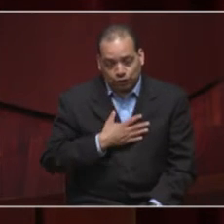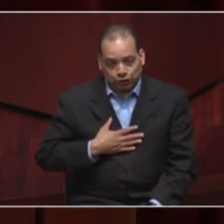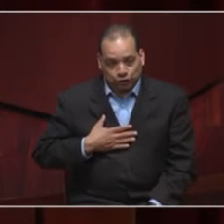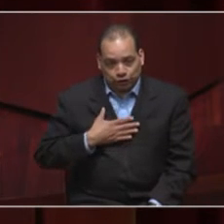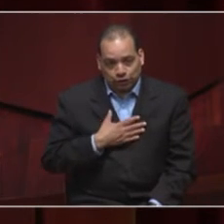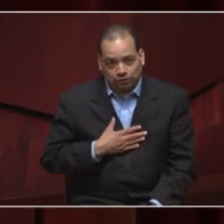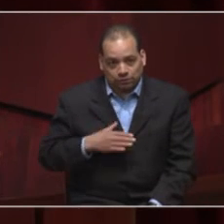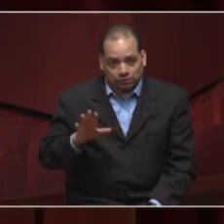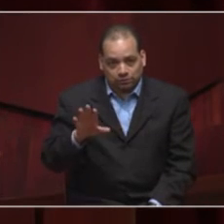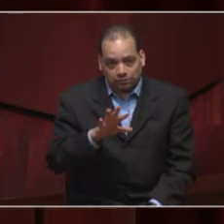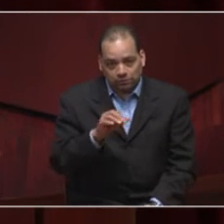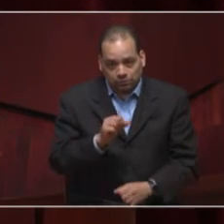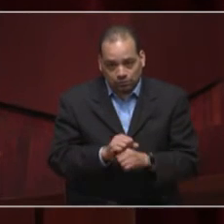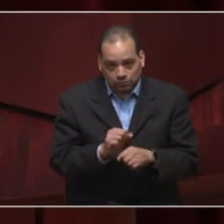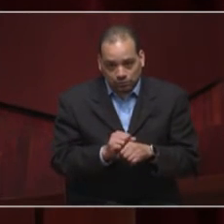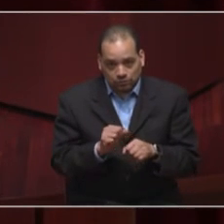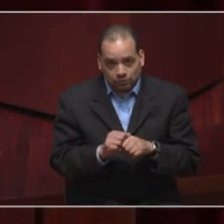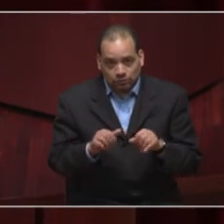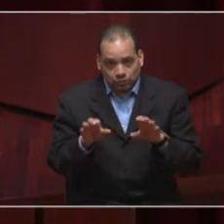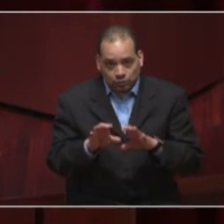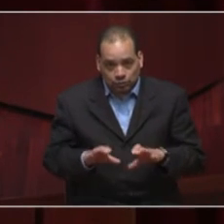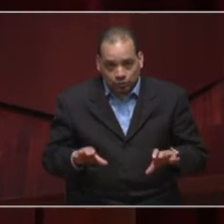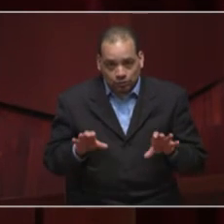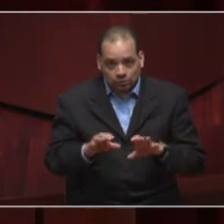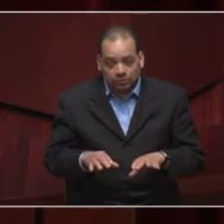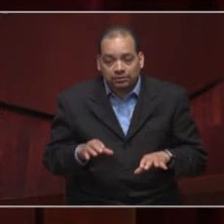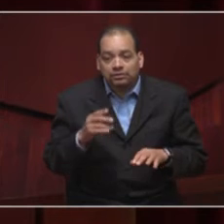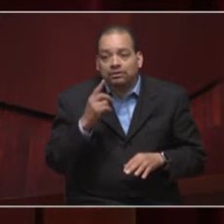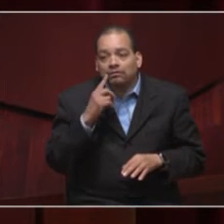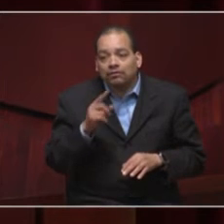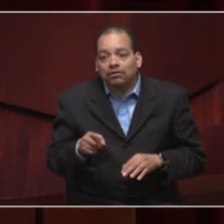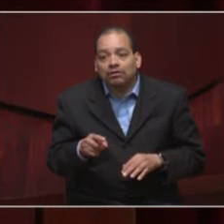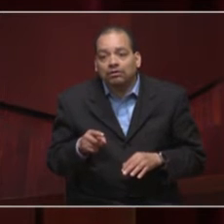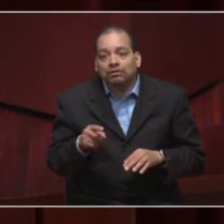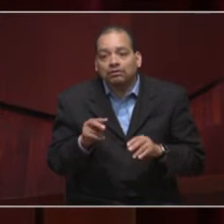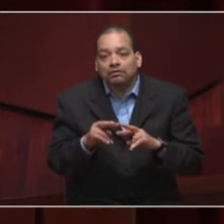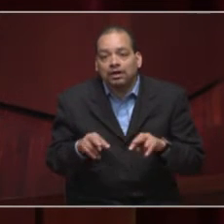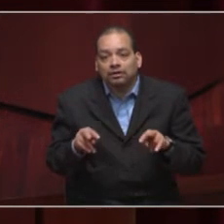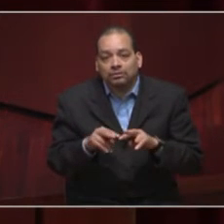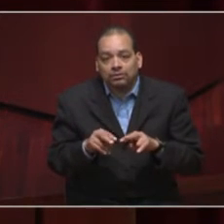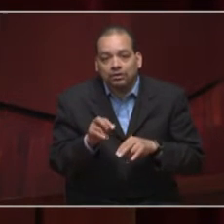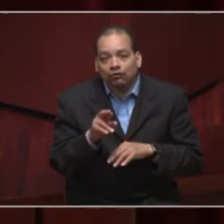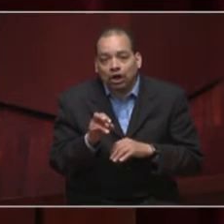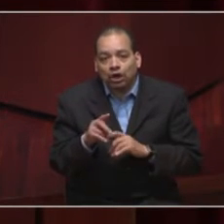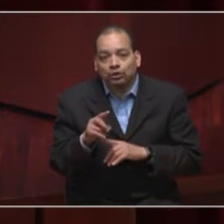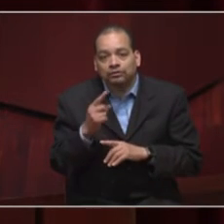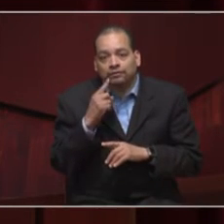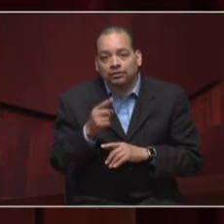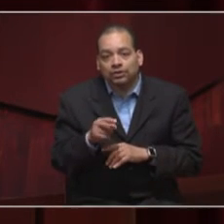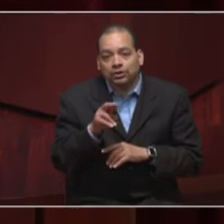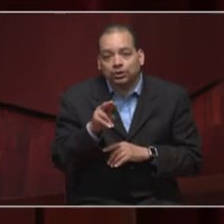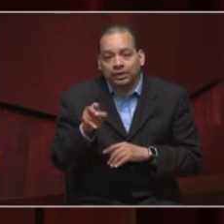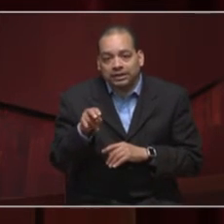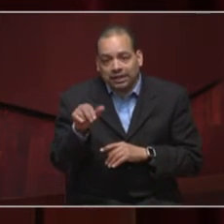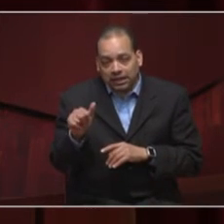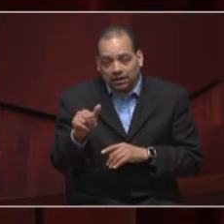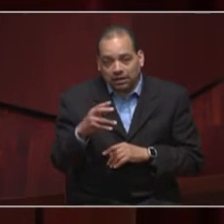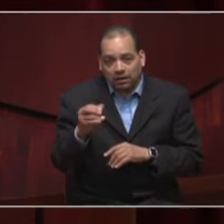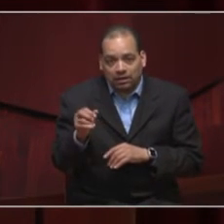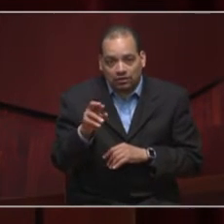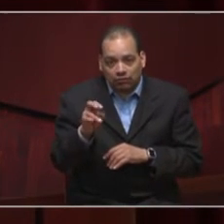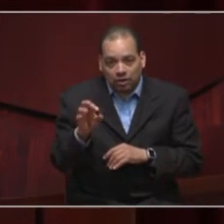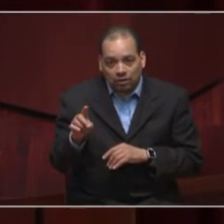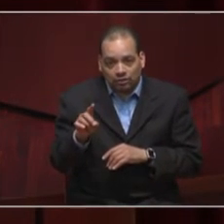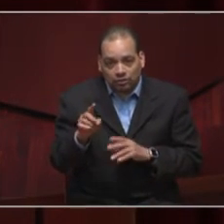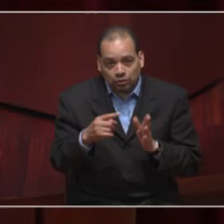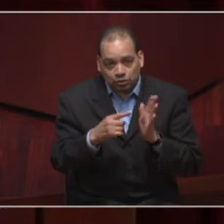you're doing to make sure that the historically valuable records of the United States and the records that tell the